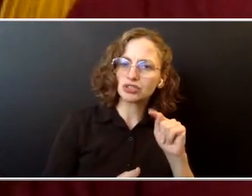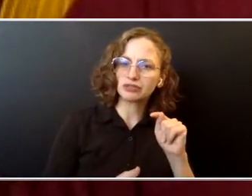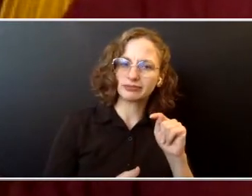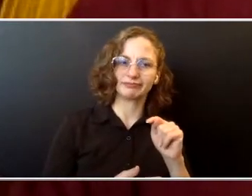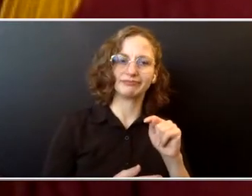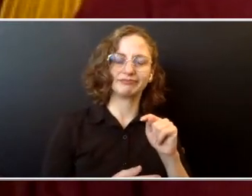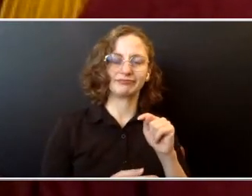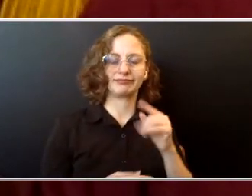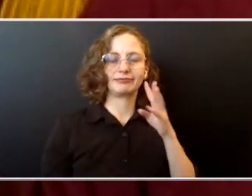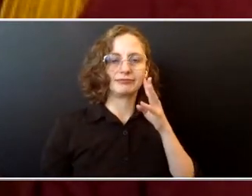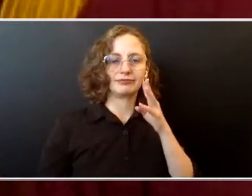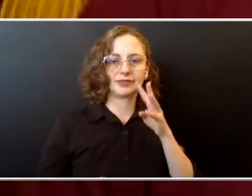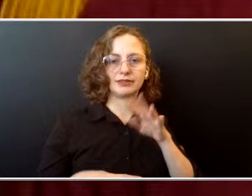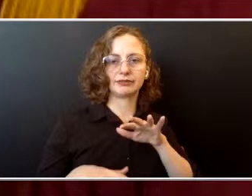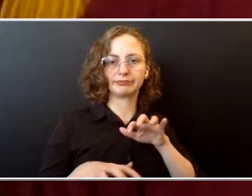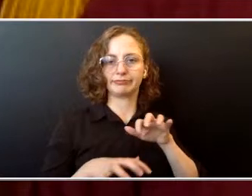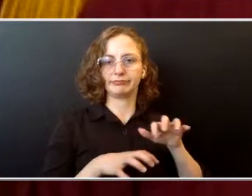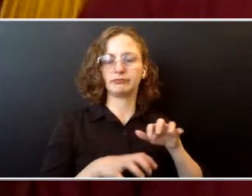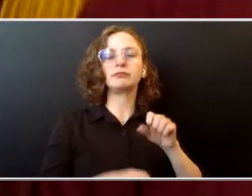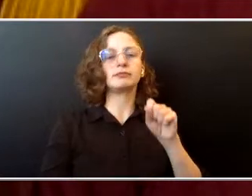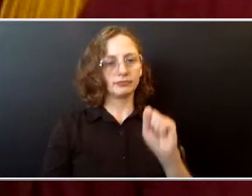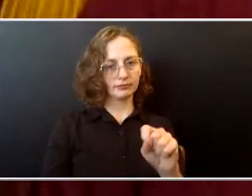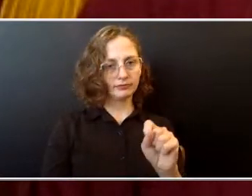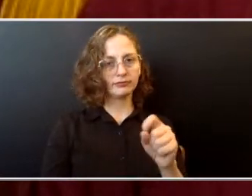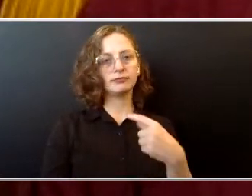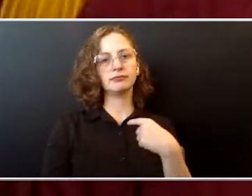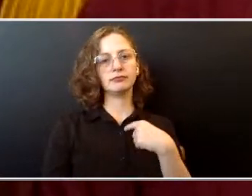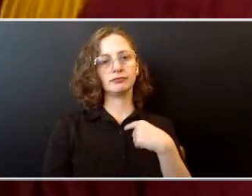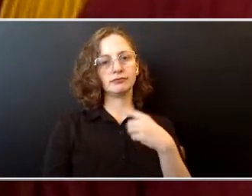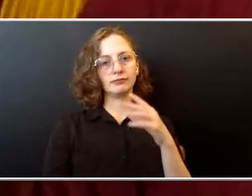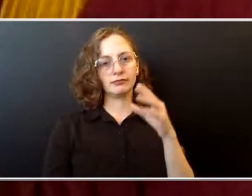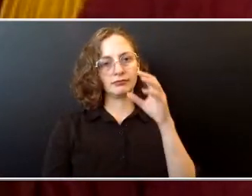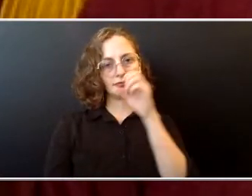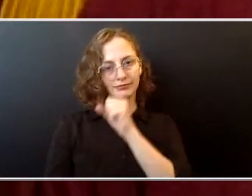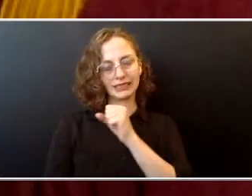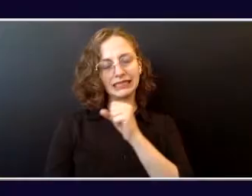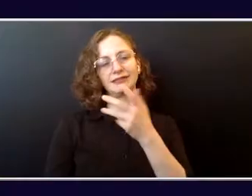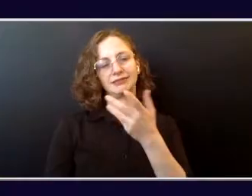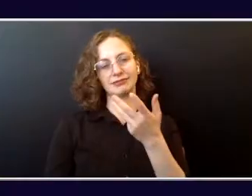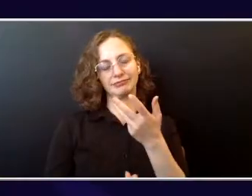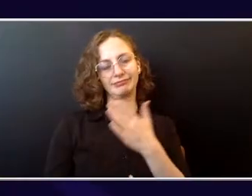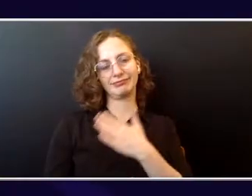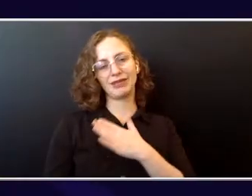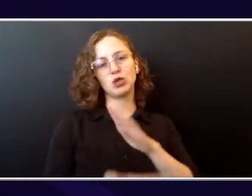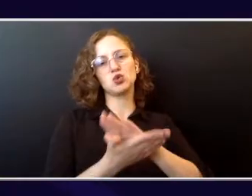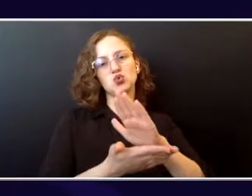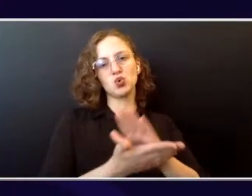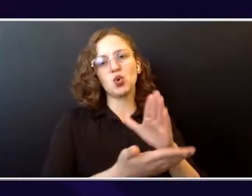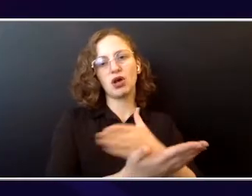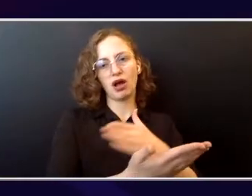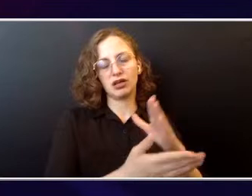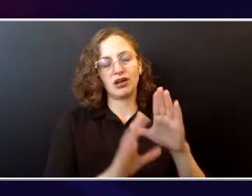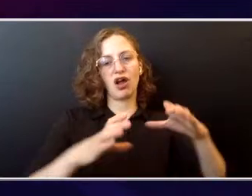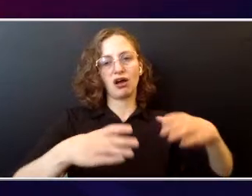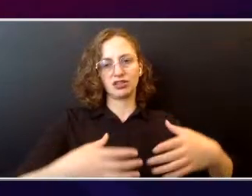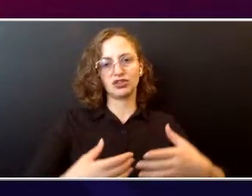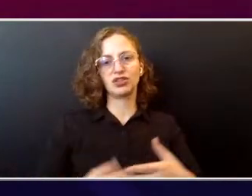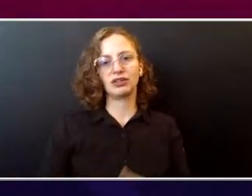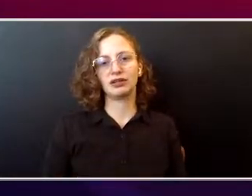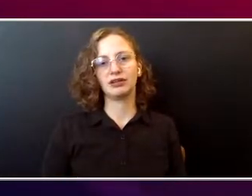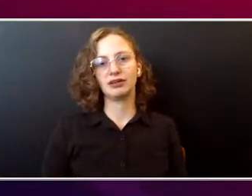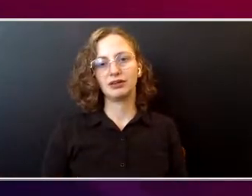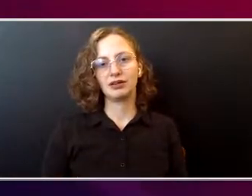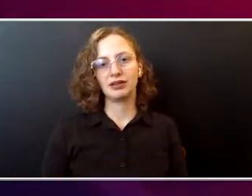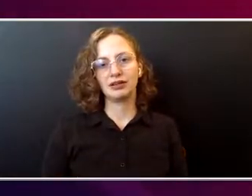Yeah, I've missed out on a couple of my school concerts. Oh. But I just